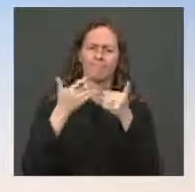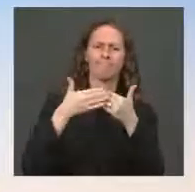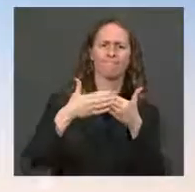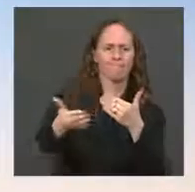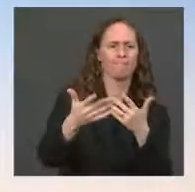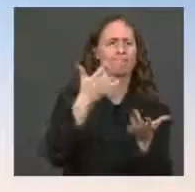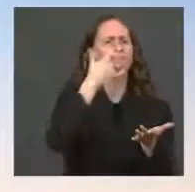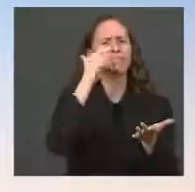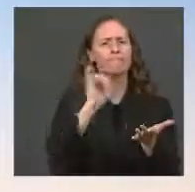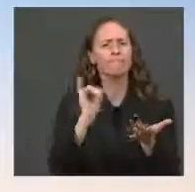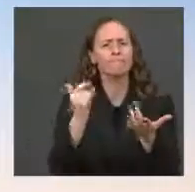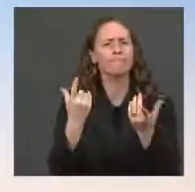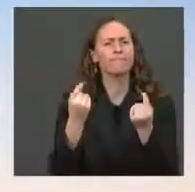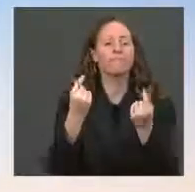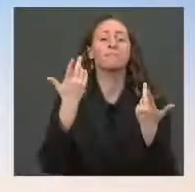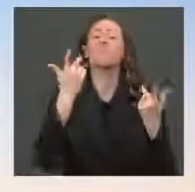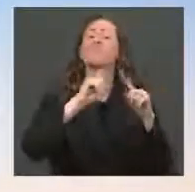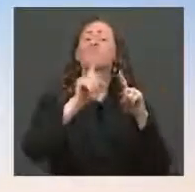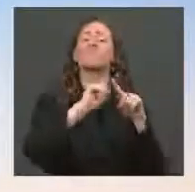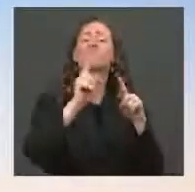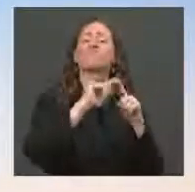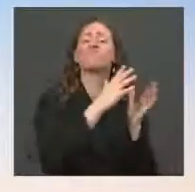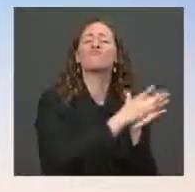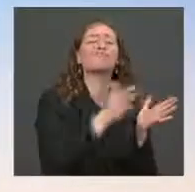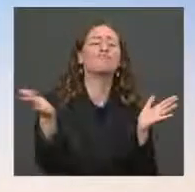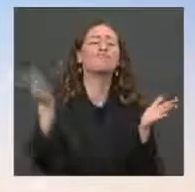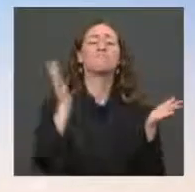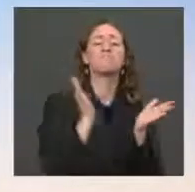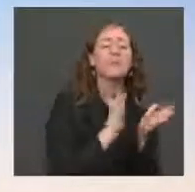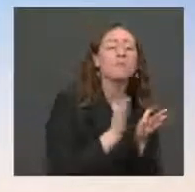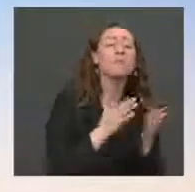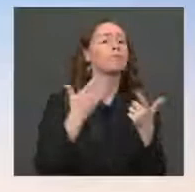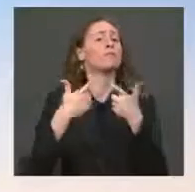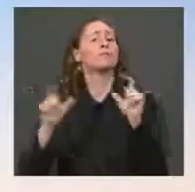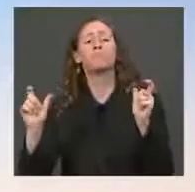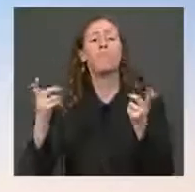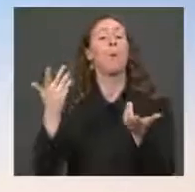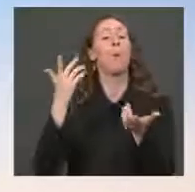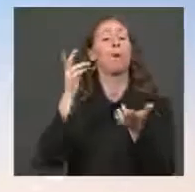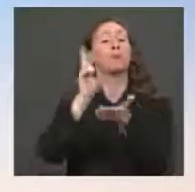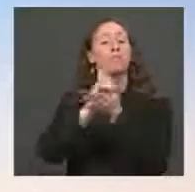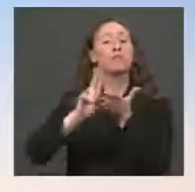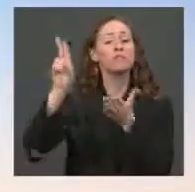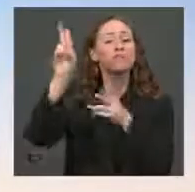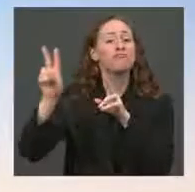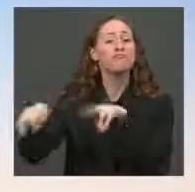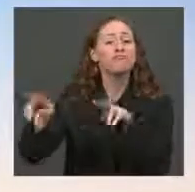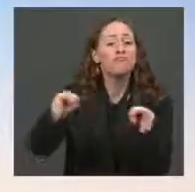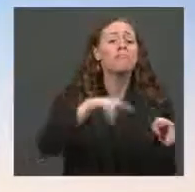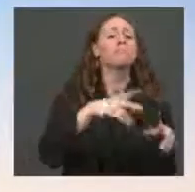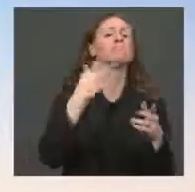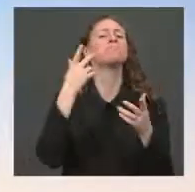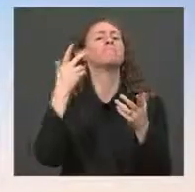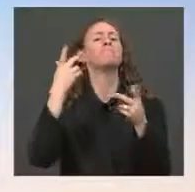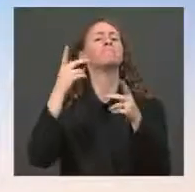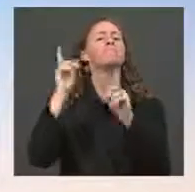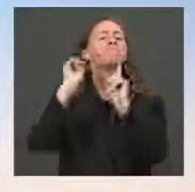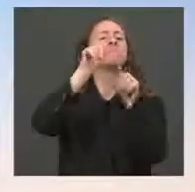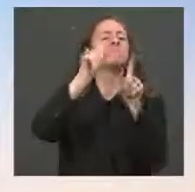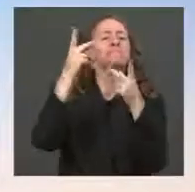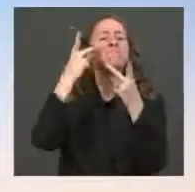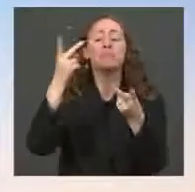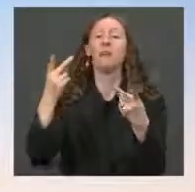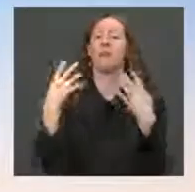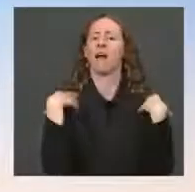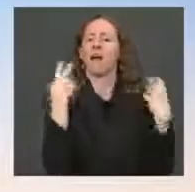businesses large and small, including university systems, tourism, retail, tech, and healthcare. The president will highlight their leadership, putting into place